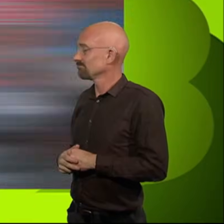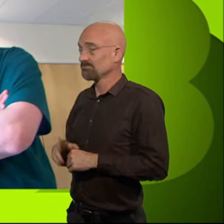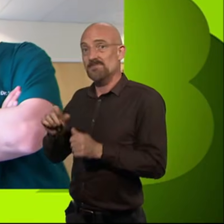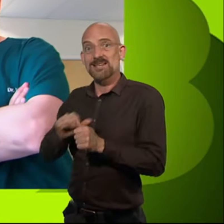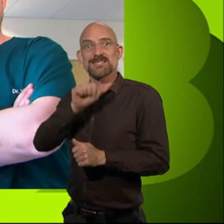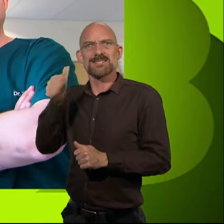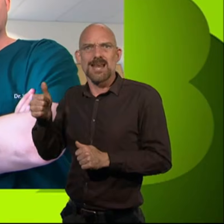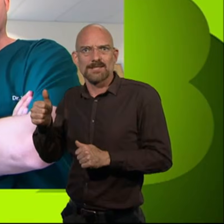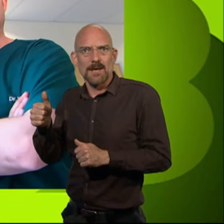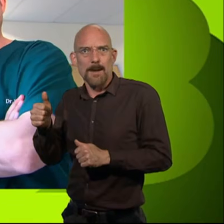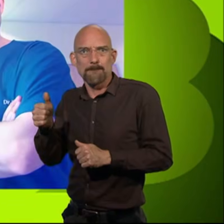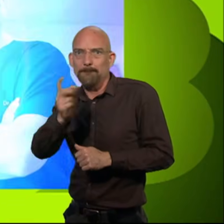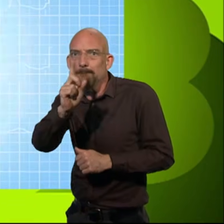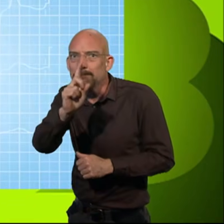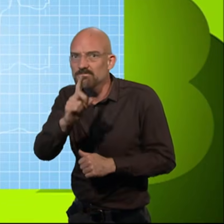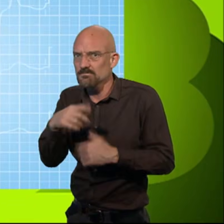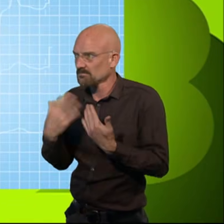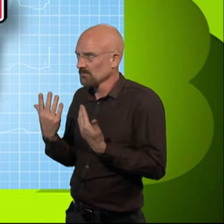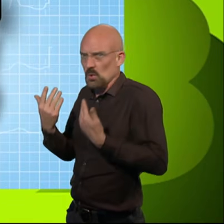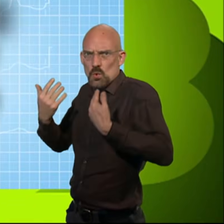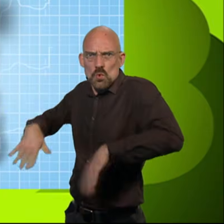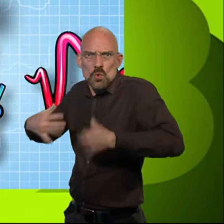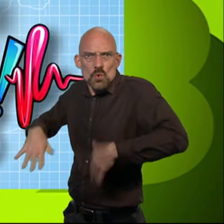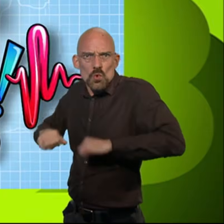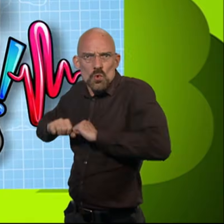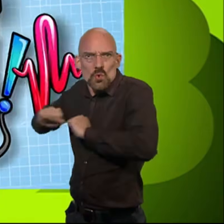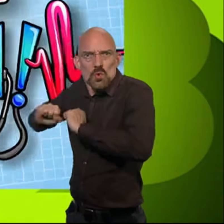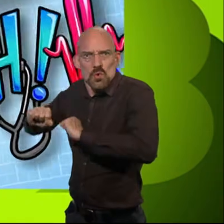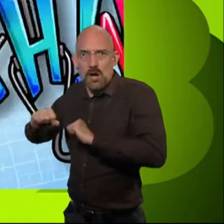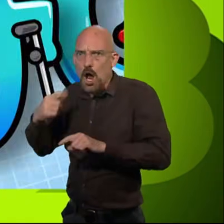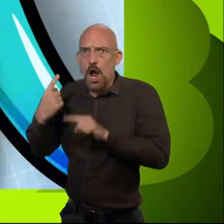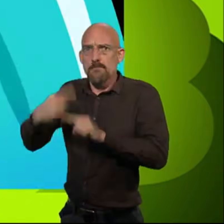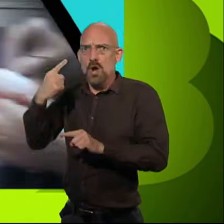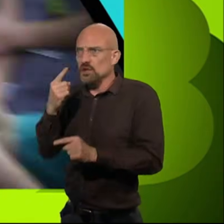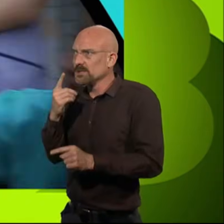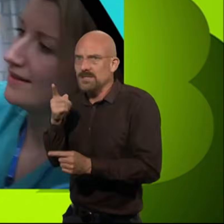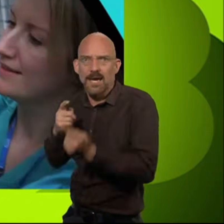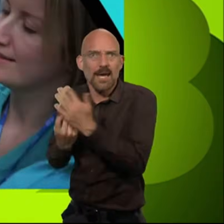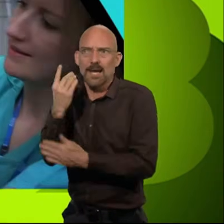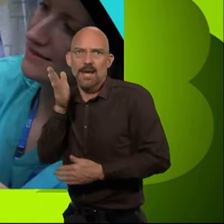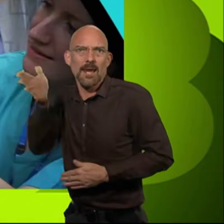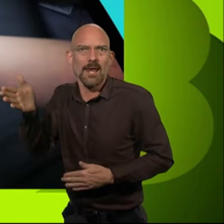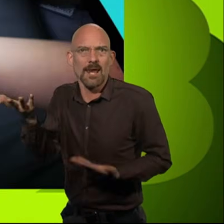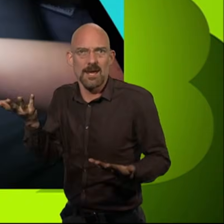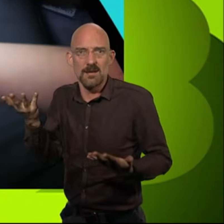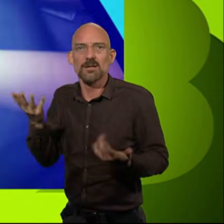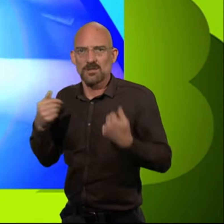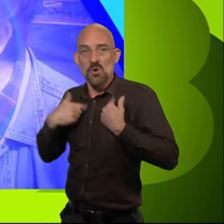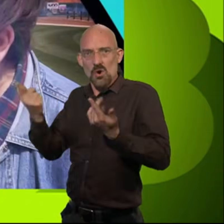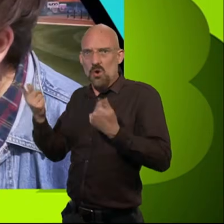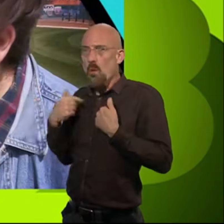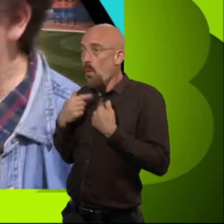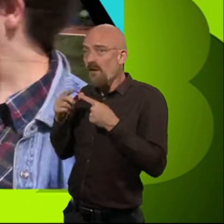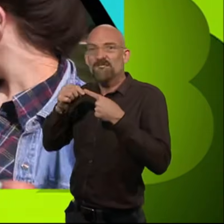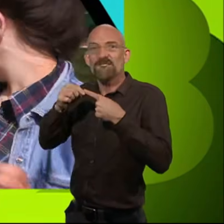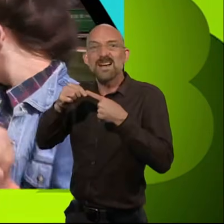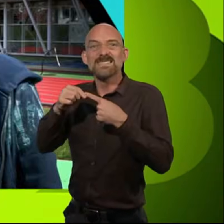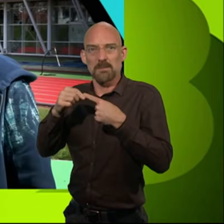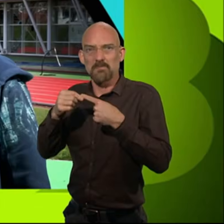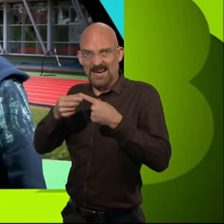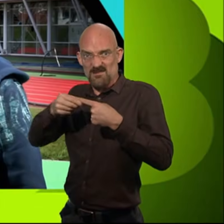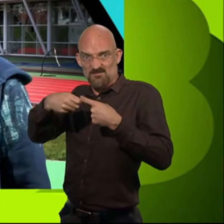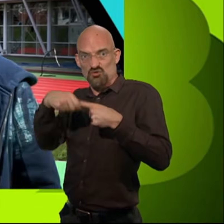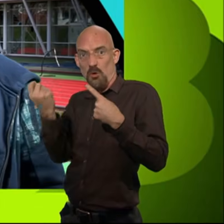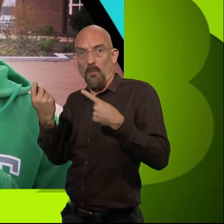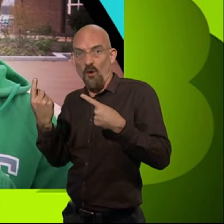Next time. There's more exclusive behind-the-scenes emergency access. With a fingertip that's been chopped off. Things get